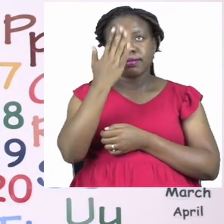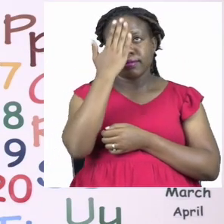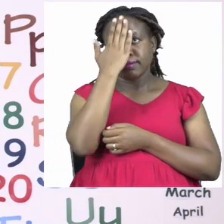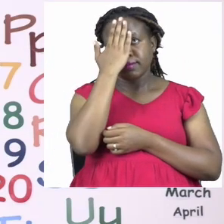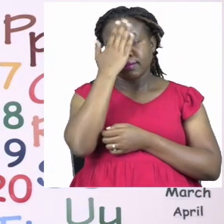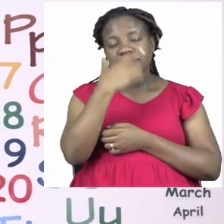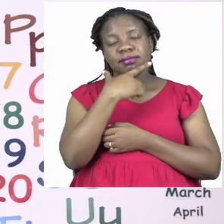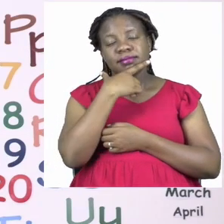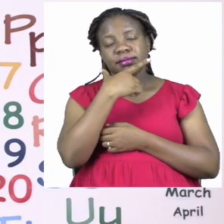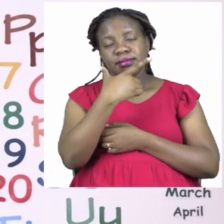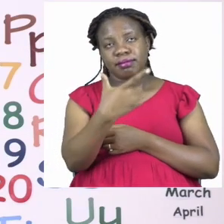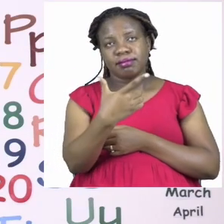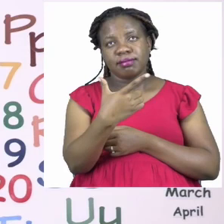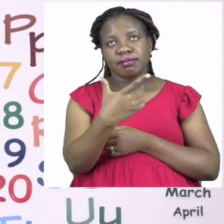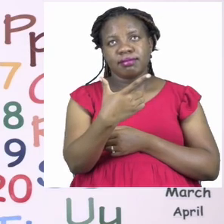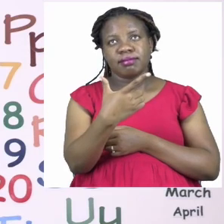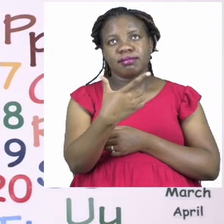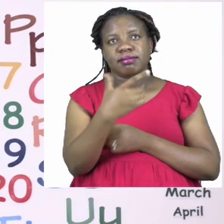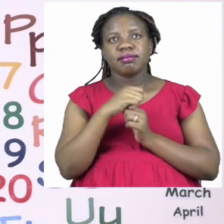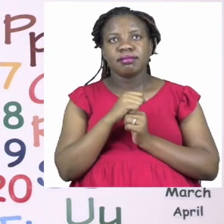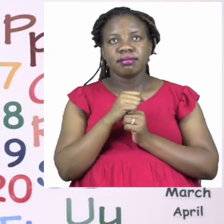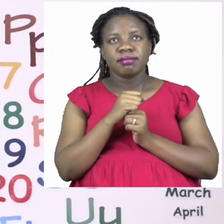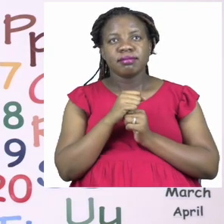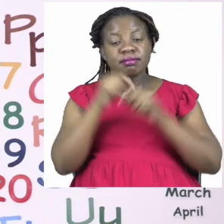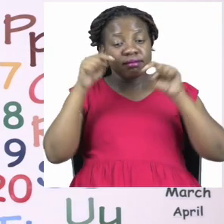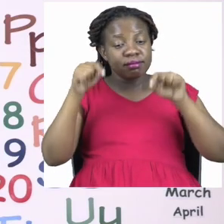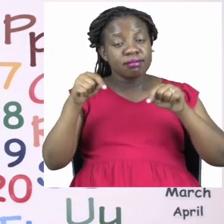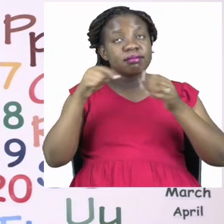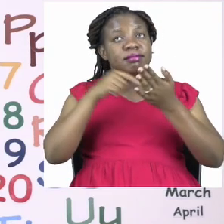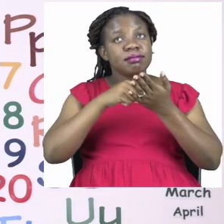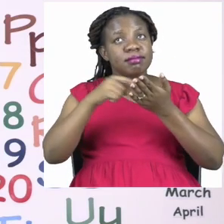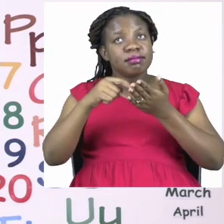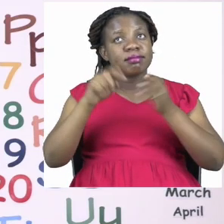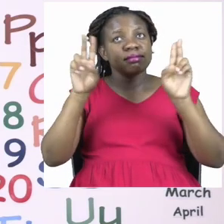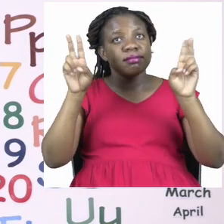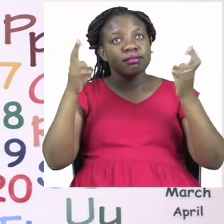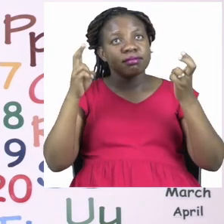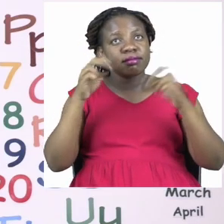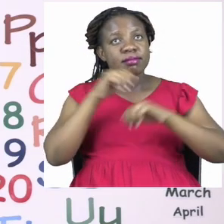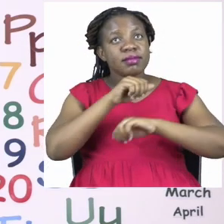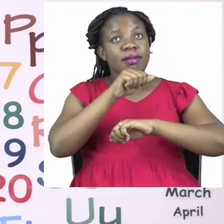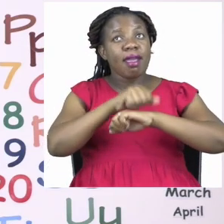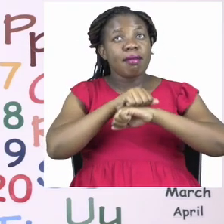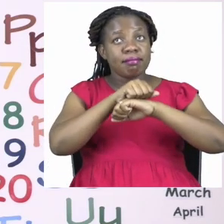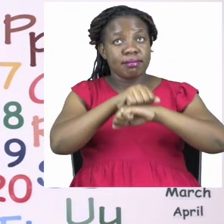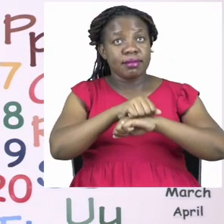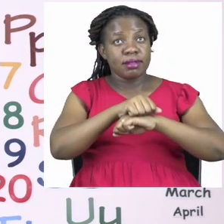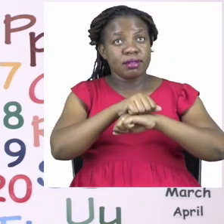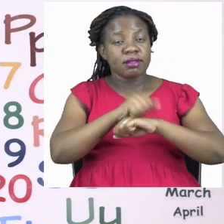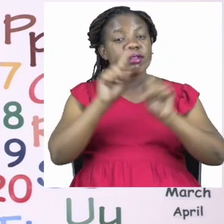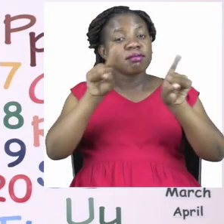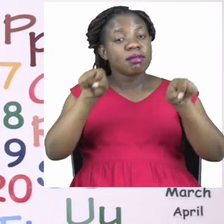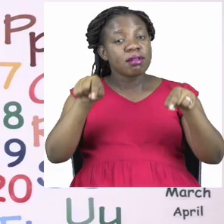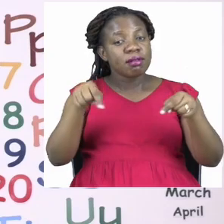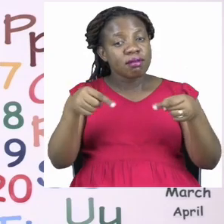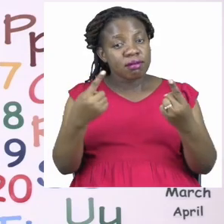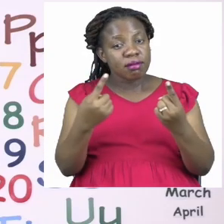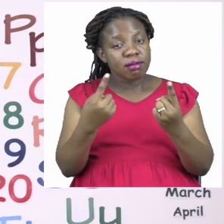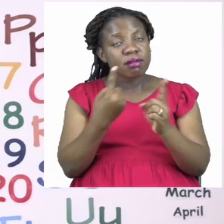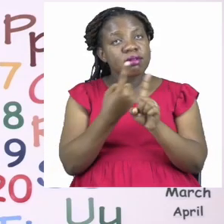thank you so much for joining me today. Our theme this week is habits